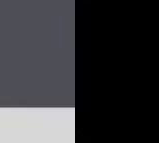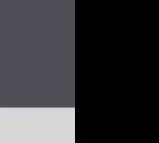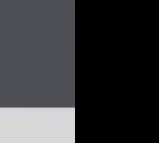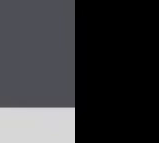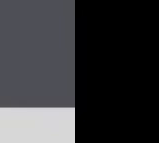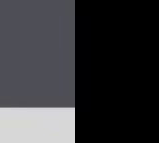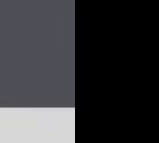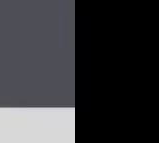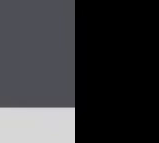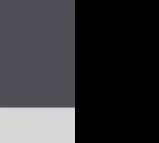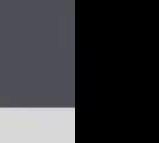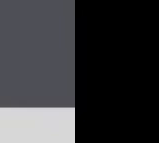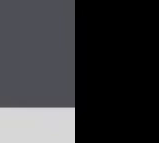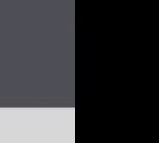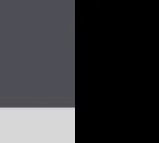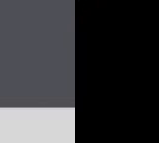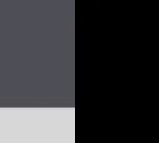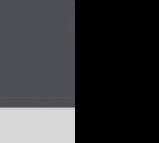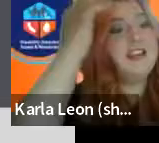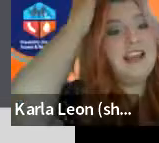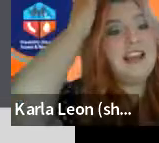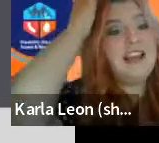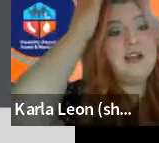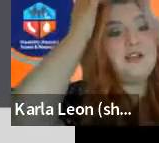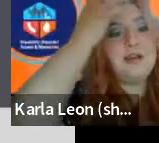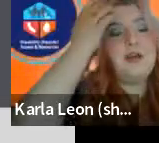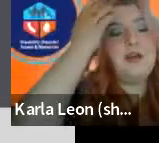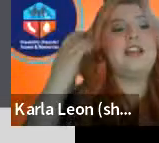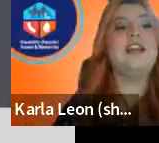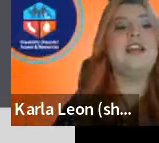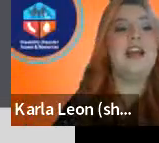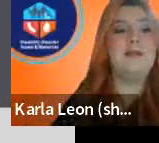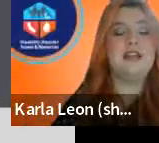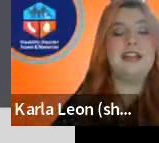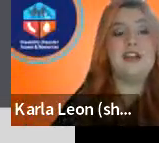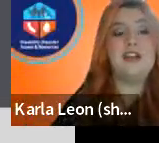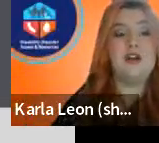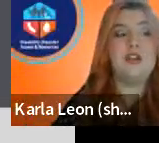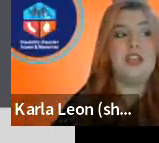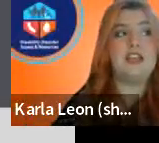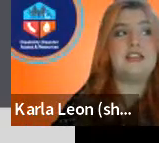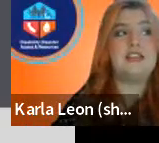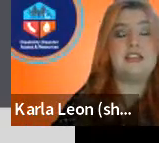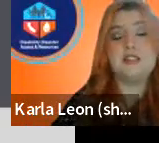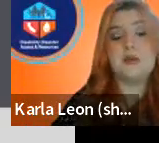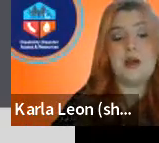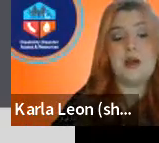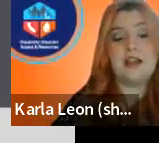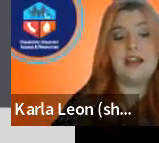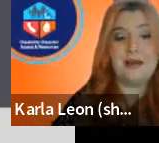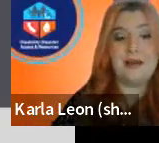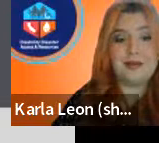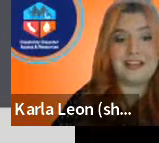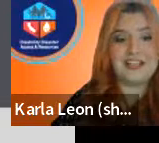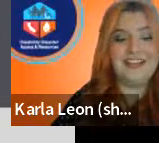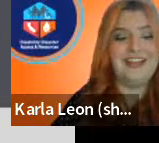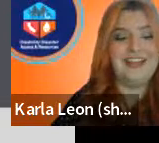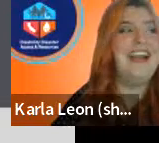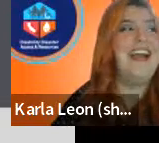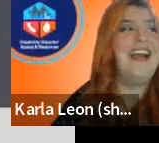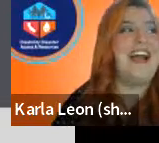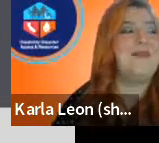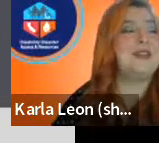Carla, you're muted. Thank you. Hello, everyone. Like all things, this does require an